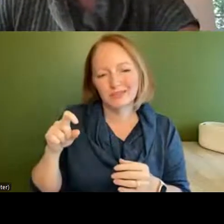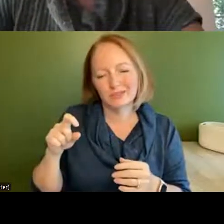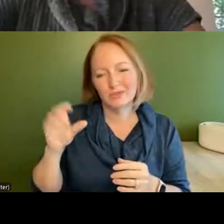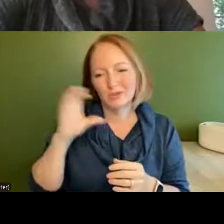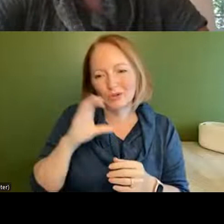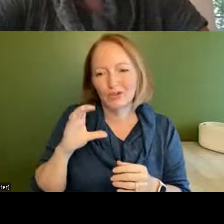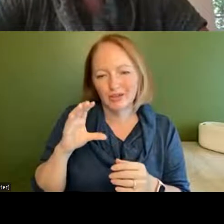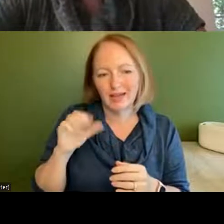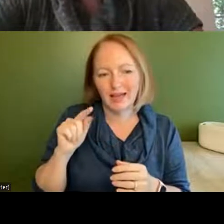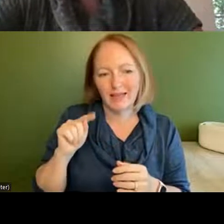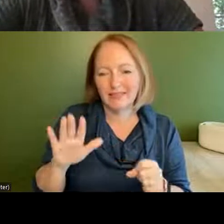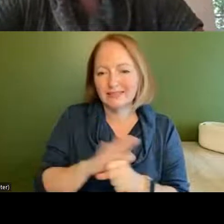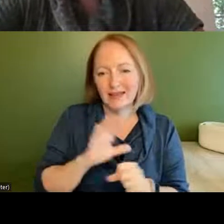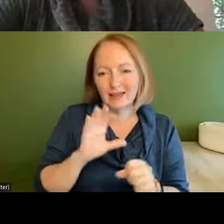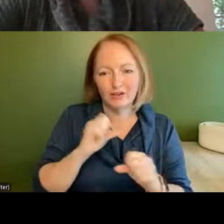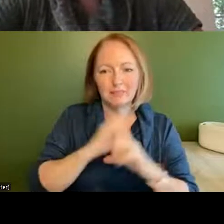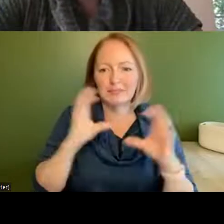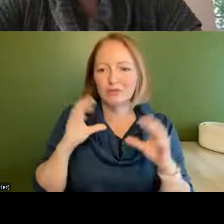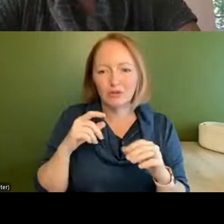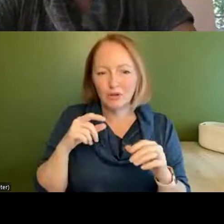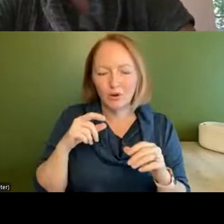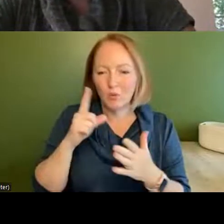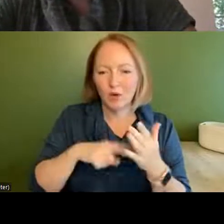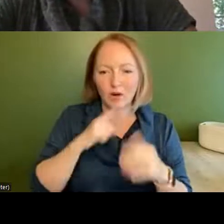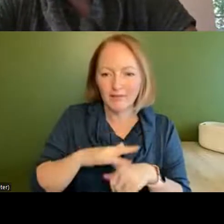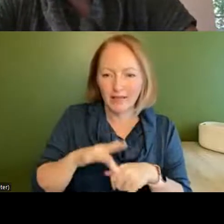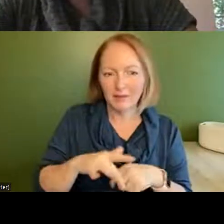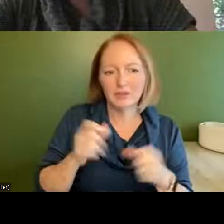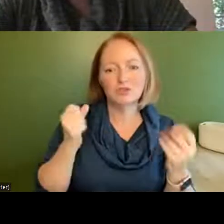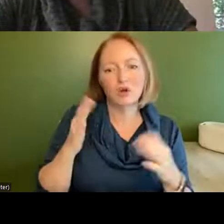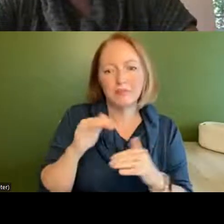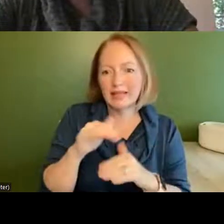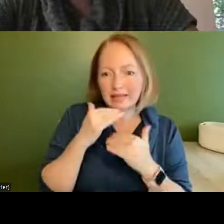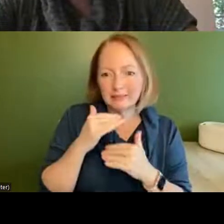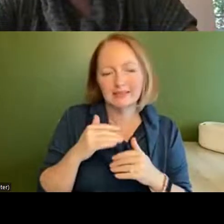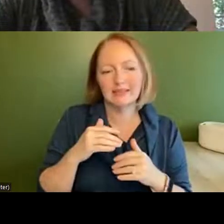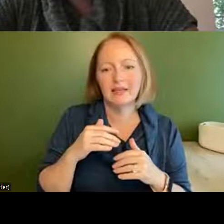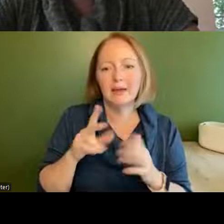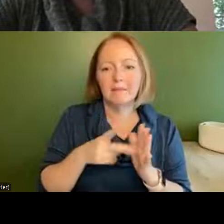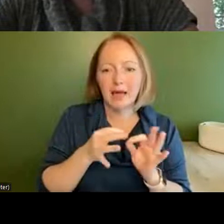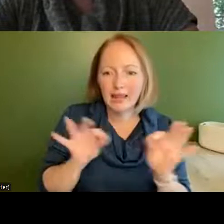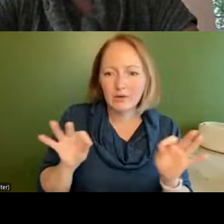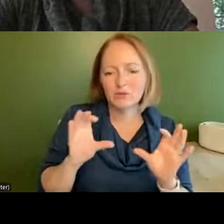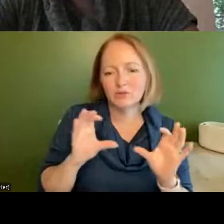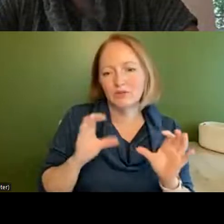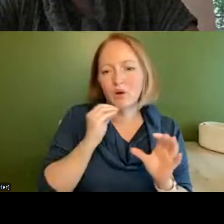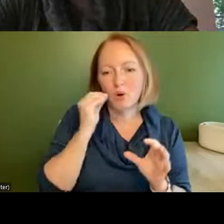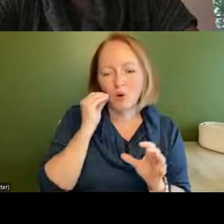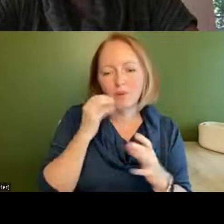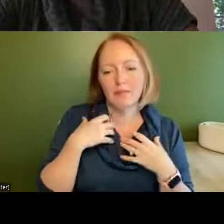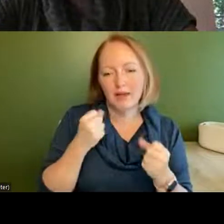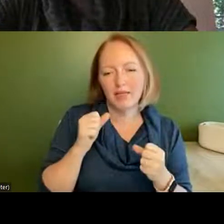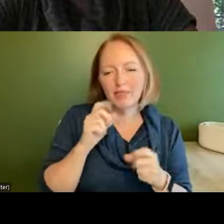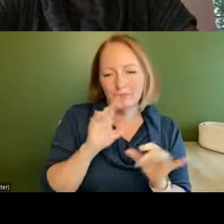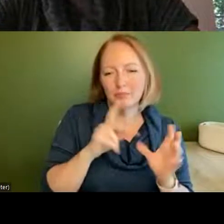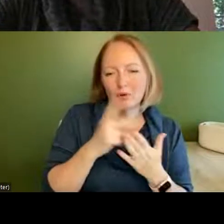at the entire picture of what are the available. There's so many limited bilingual certified home health aide training programs,